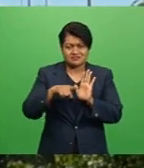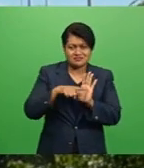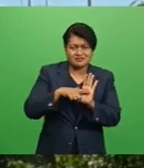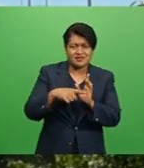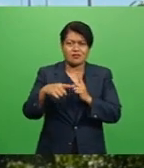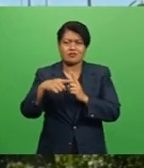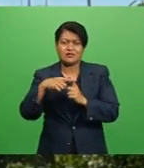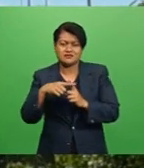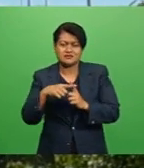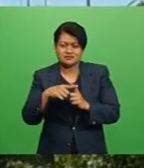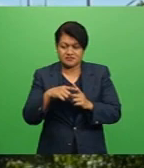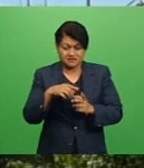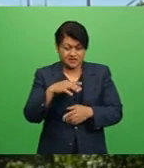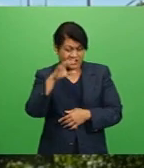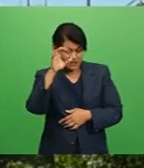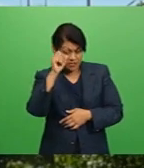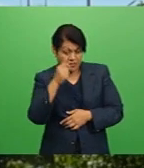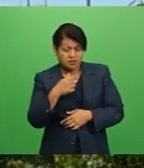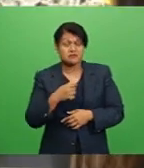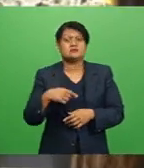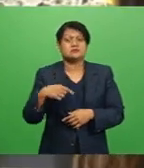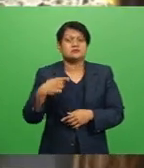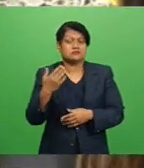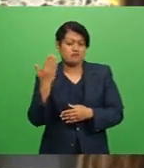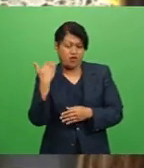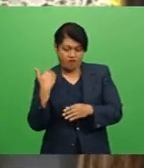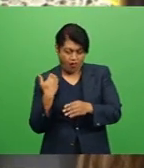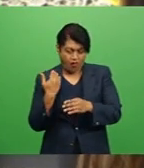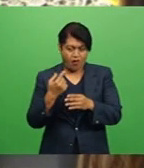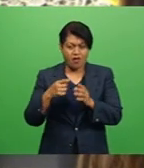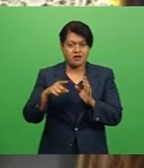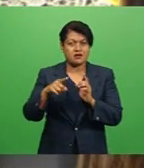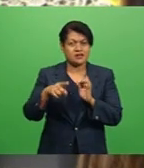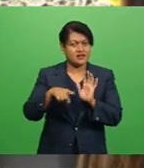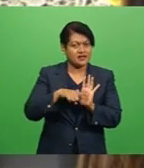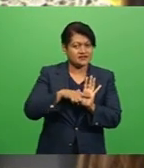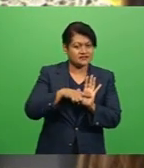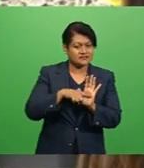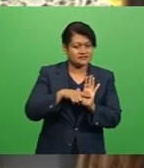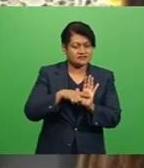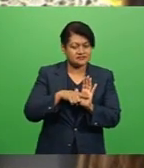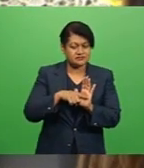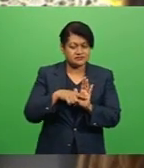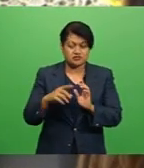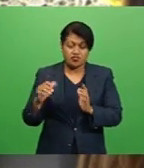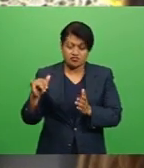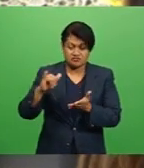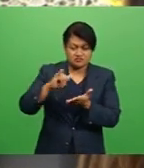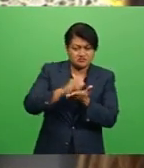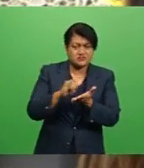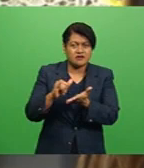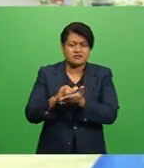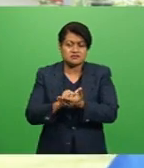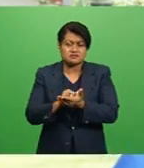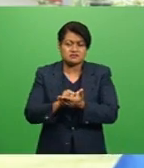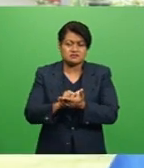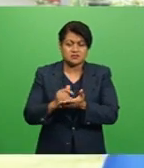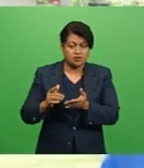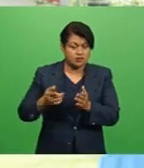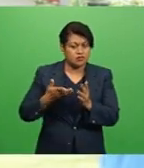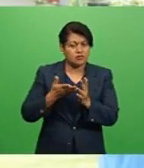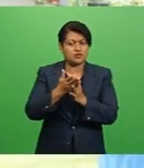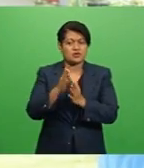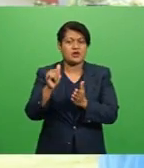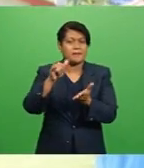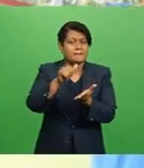Now remember, they were negative 72 hours before. So in transit, in travel, they have to come through the airport. They could have picked